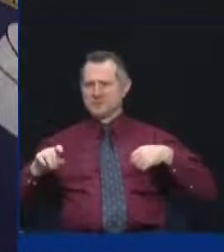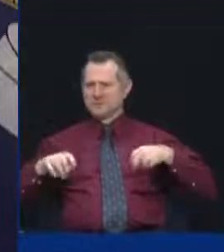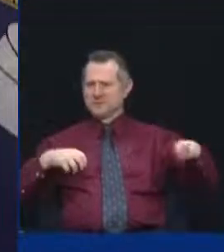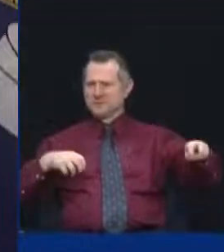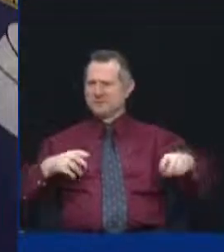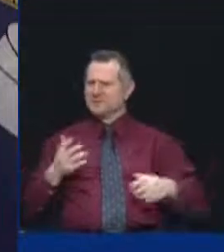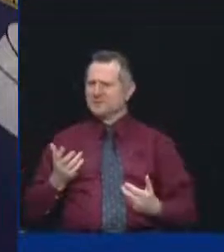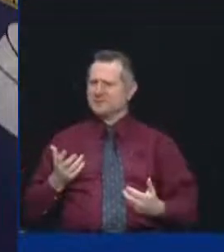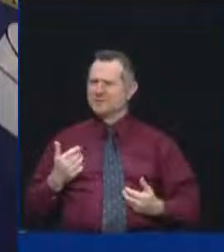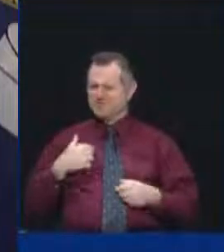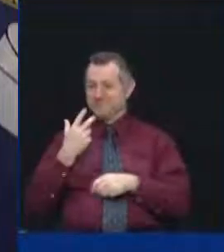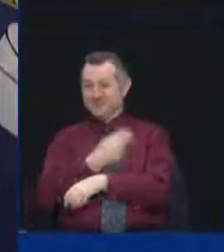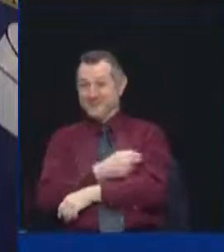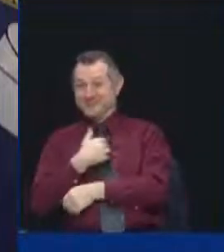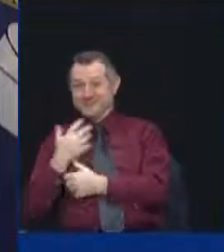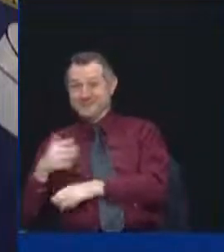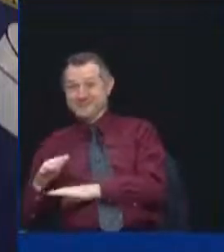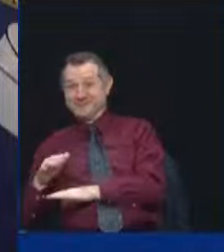sitting next to you.